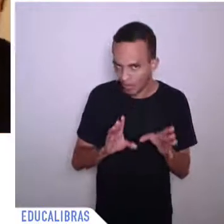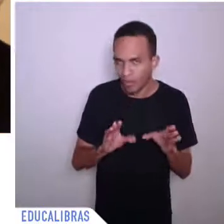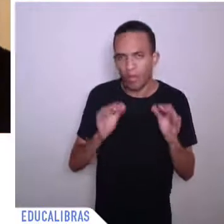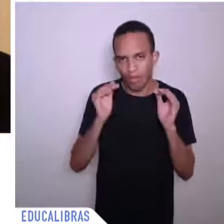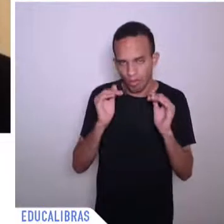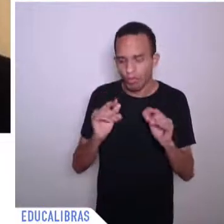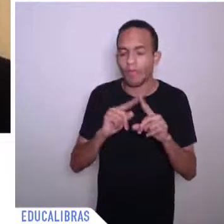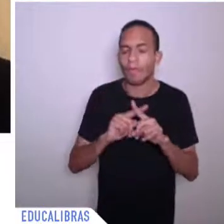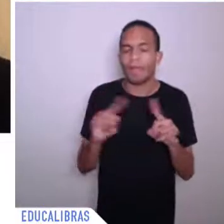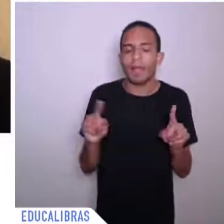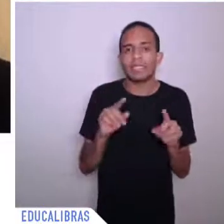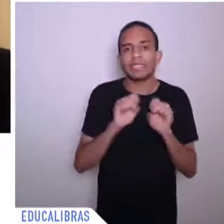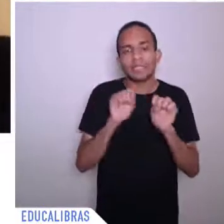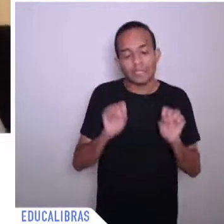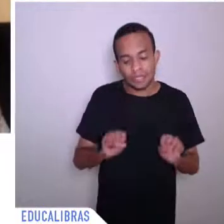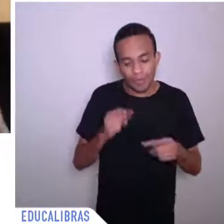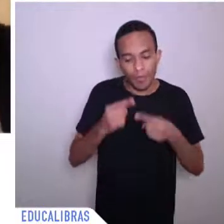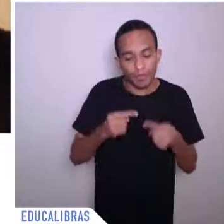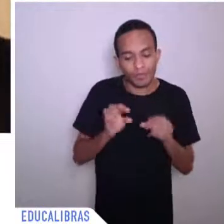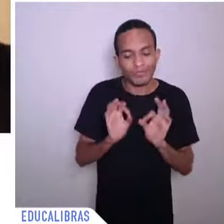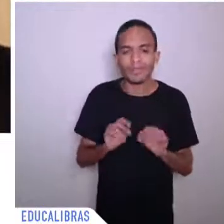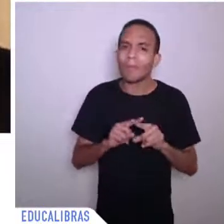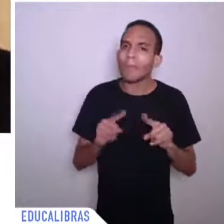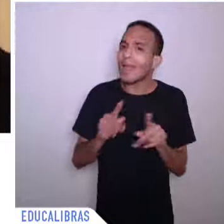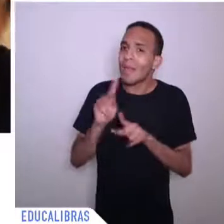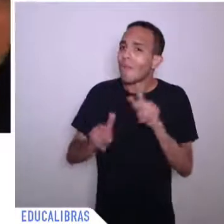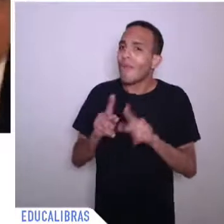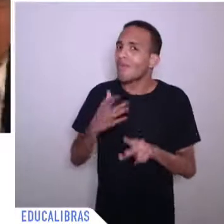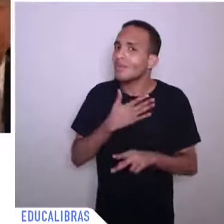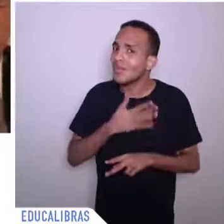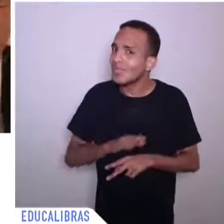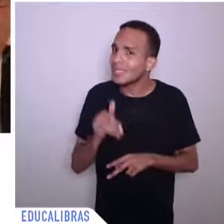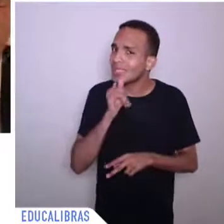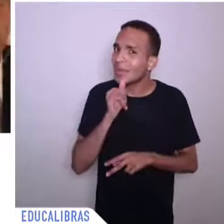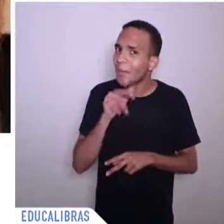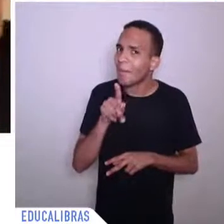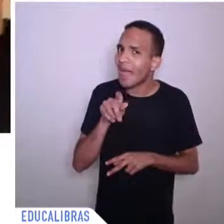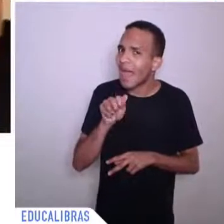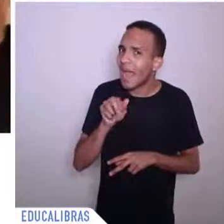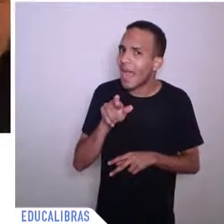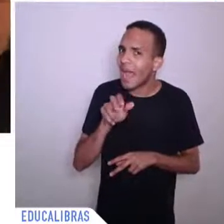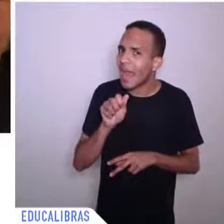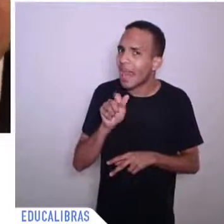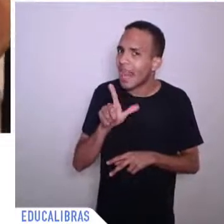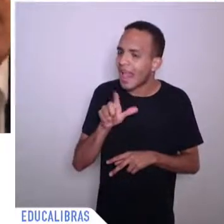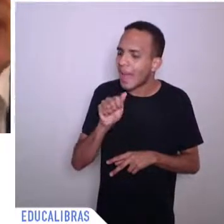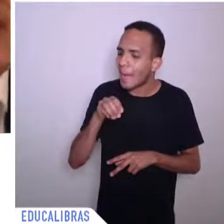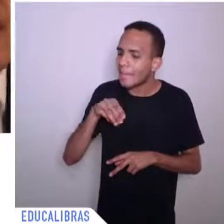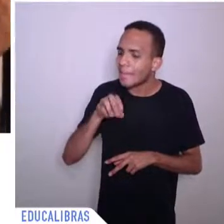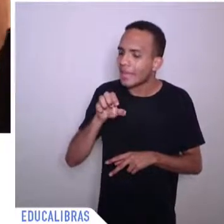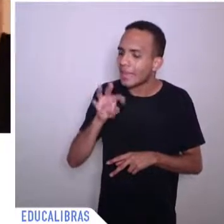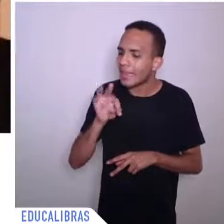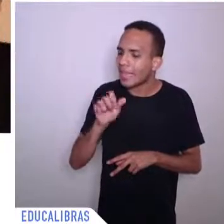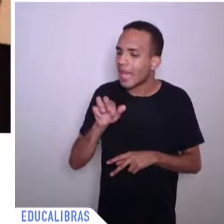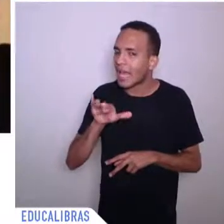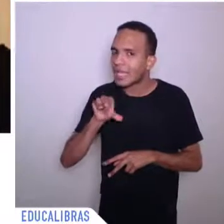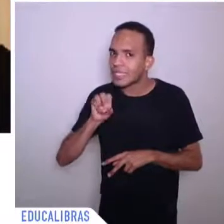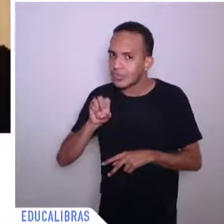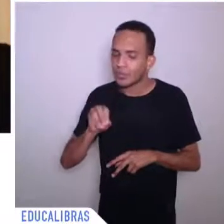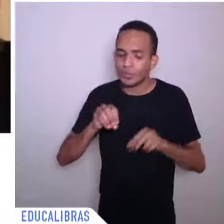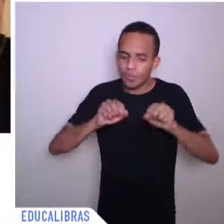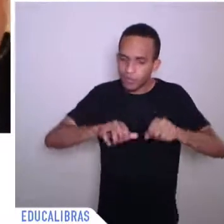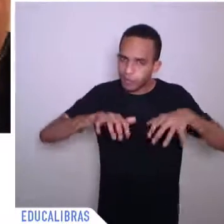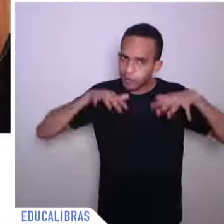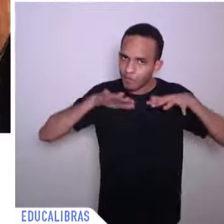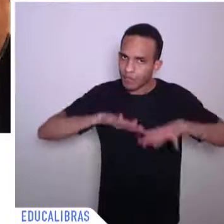As the Constitution says, democratically, we have an adequate system. And then I'll say, oh, people didn't